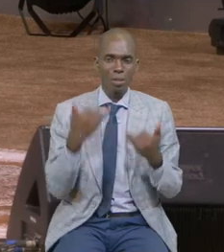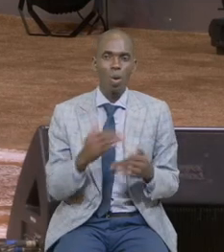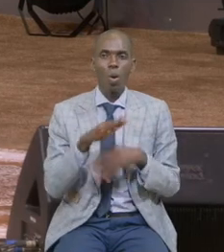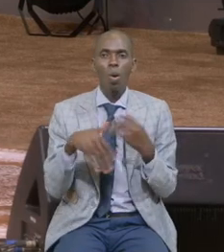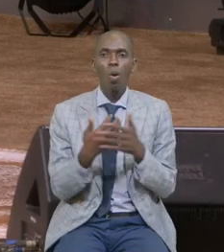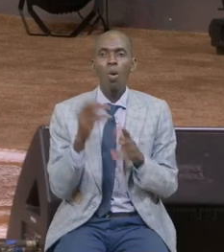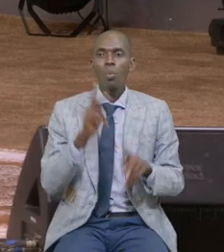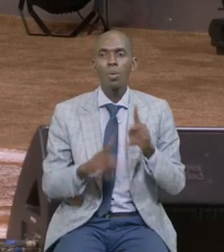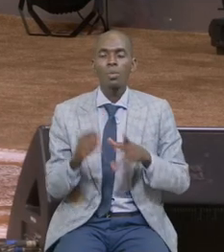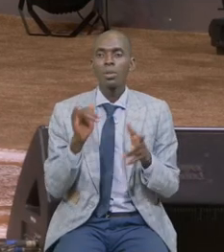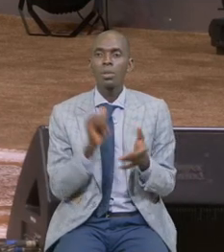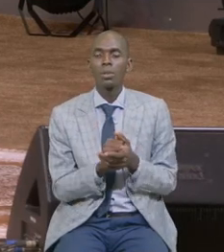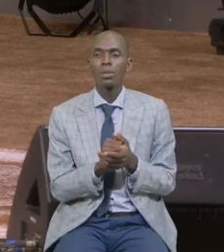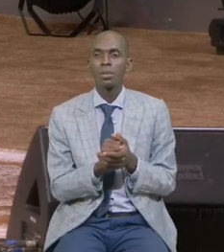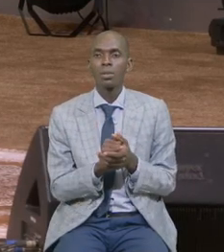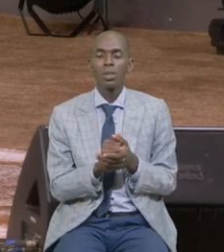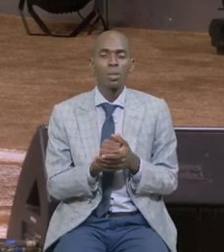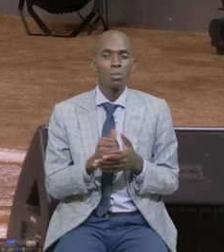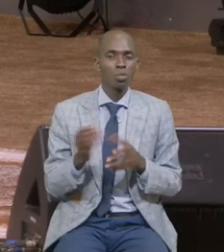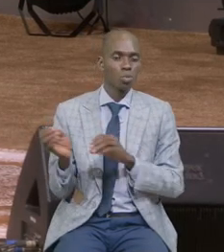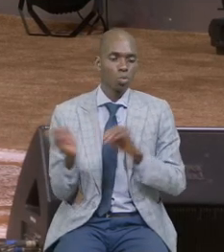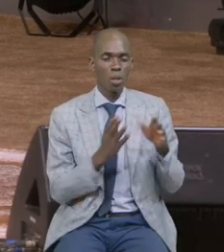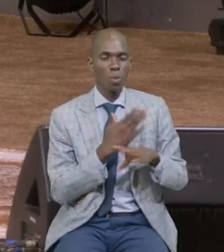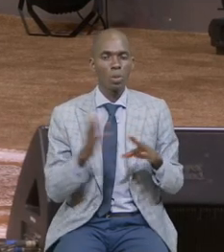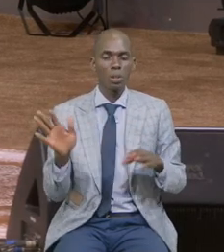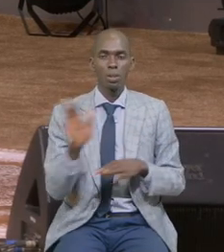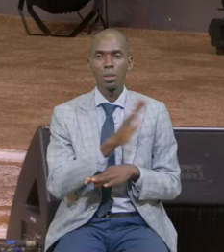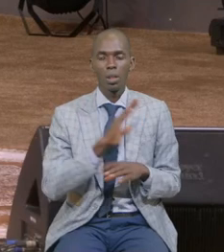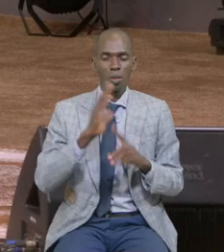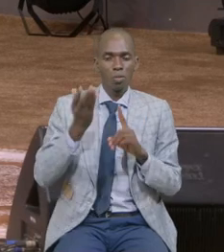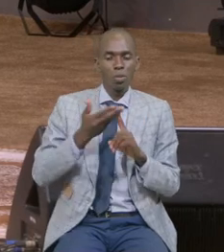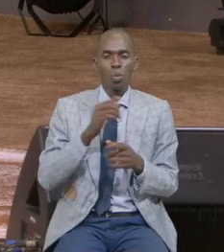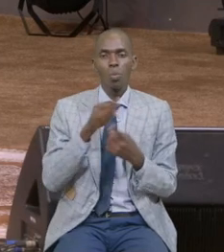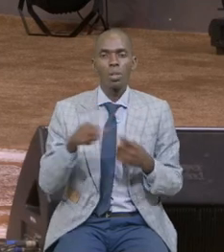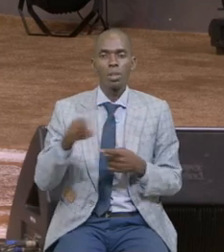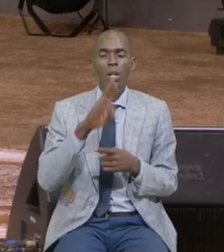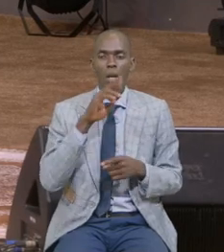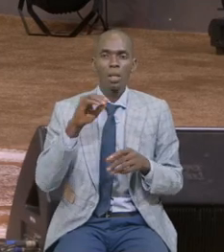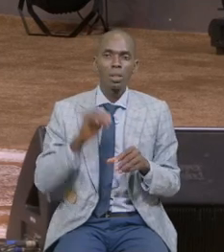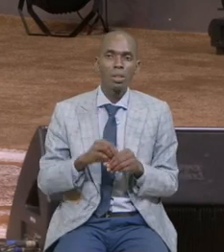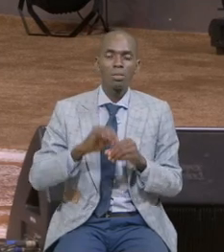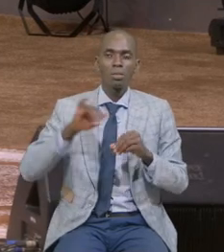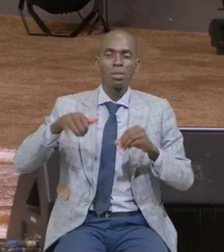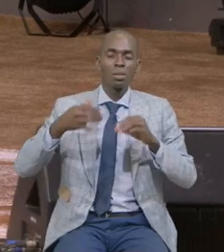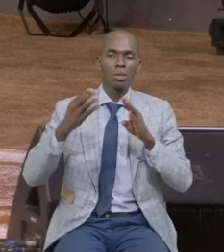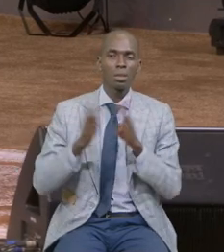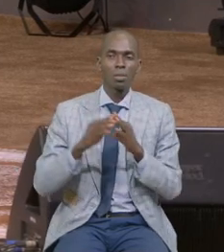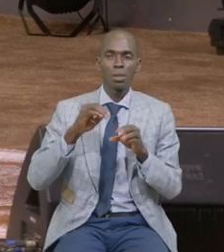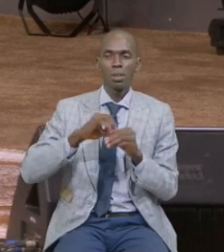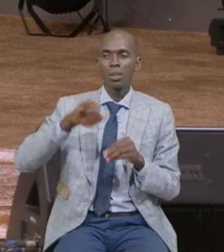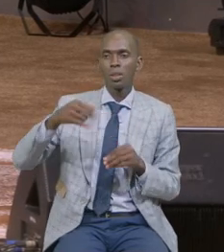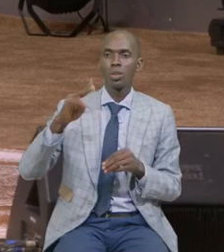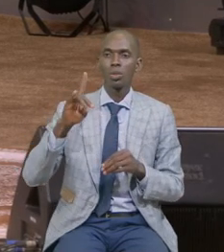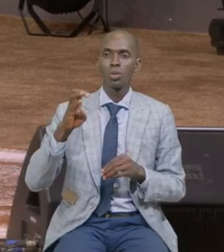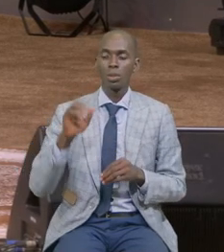that change their conviction when they were in Jerusalem Judea they were not worshiping any Idol they have been